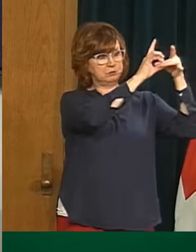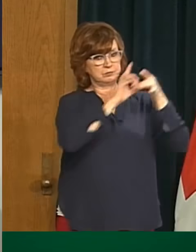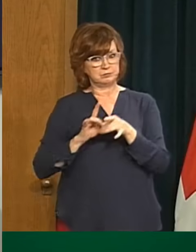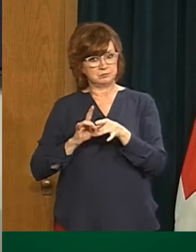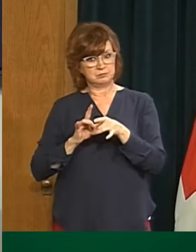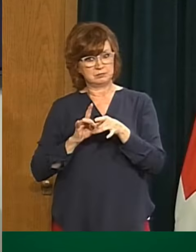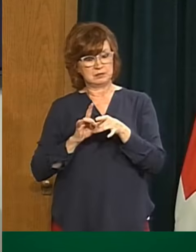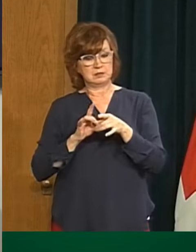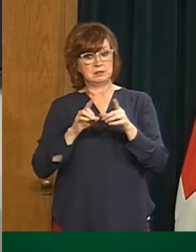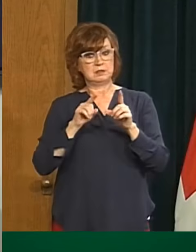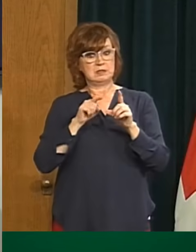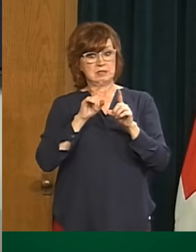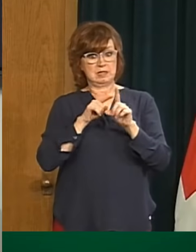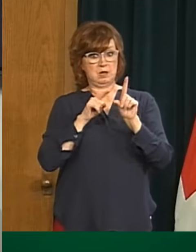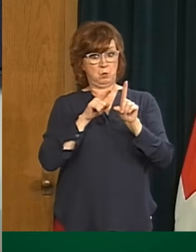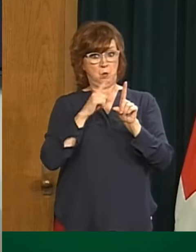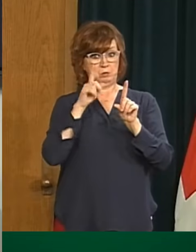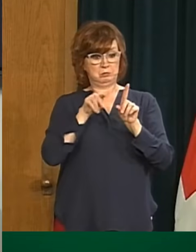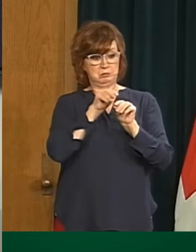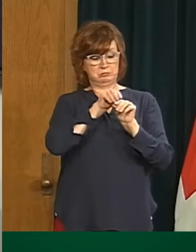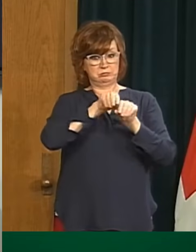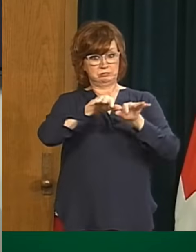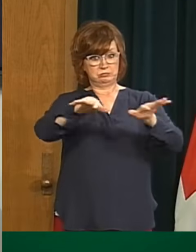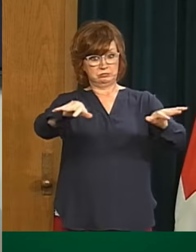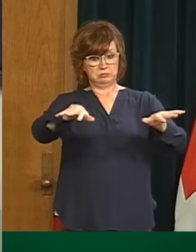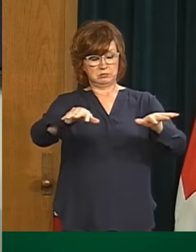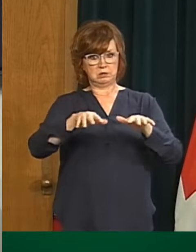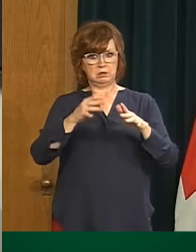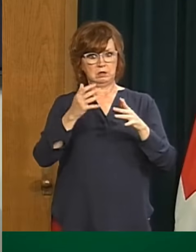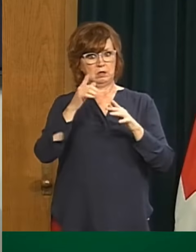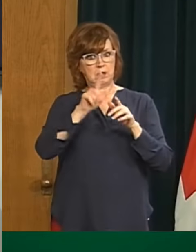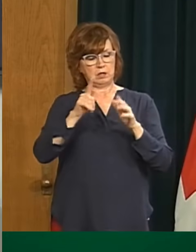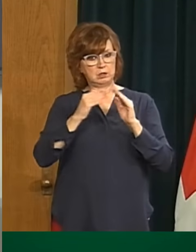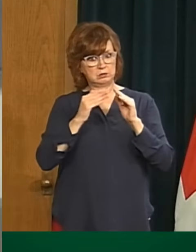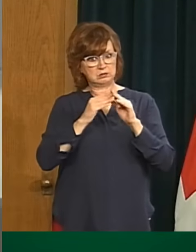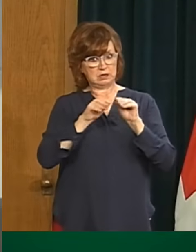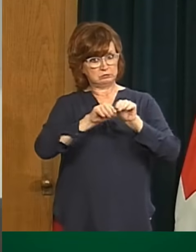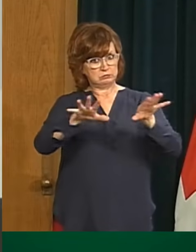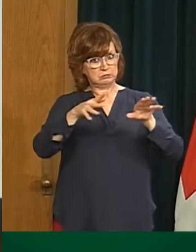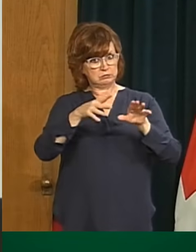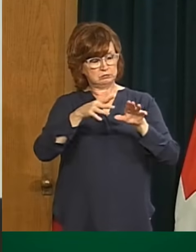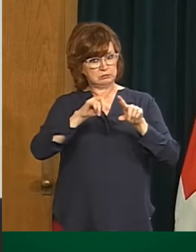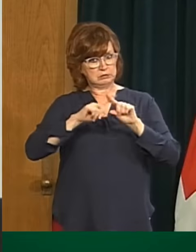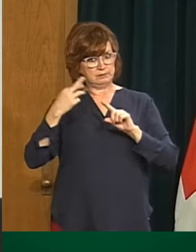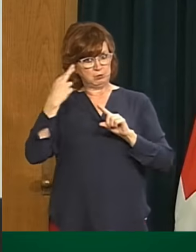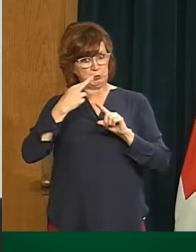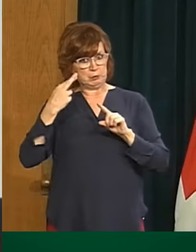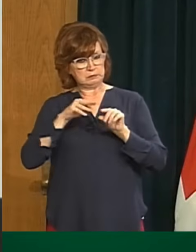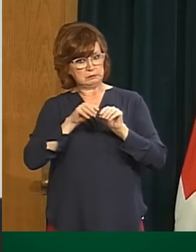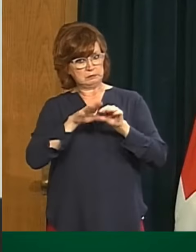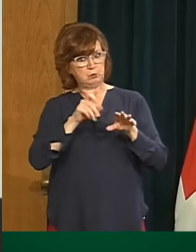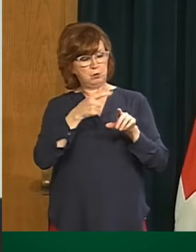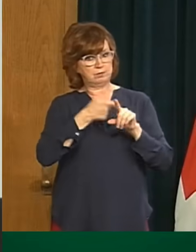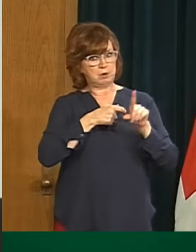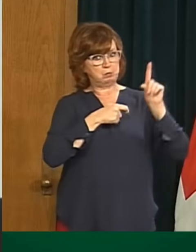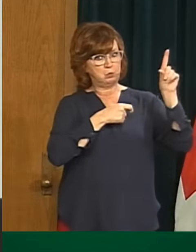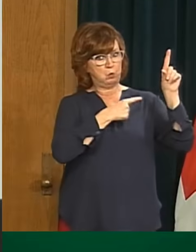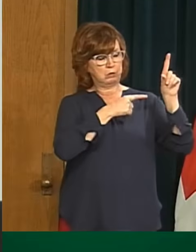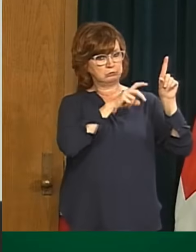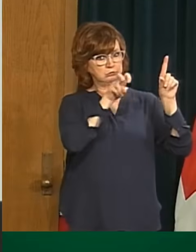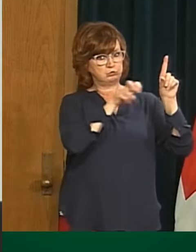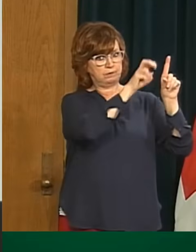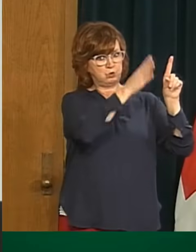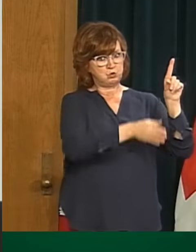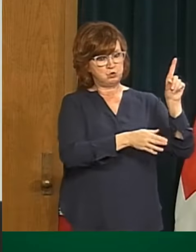cases still associated to travel? No. So that's a really important thing to clarify. So initially there